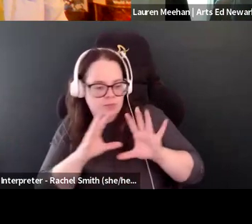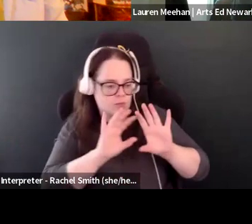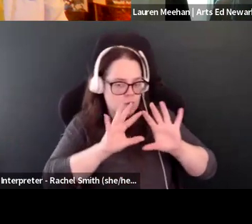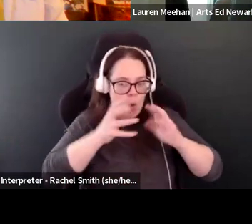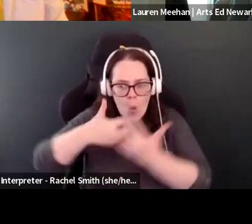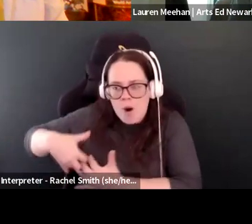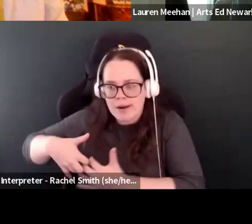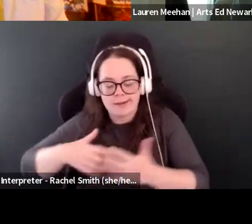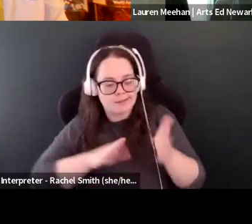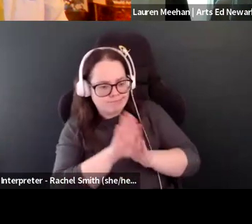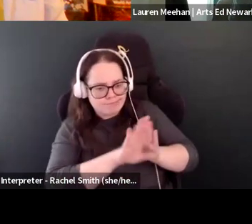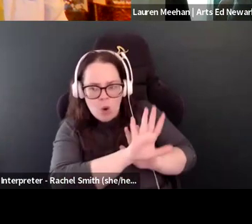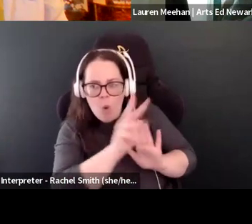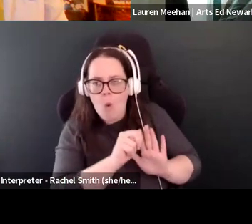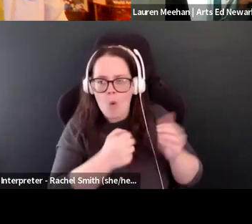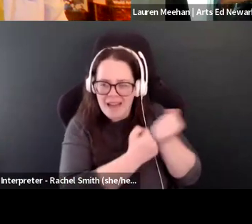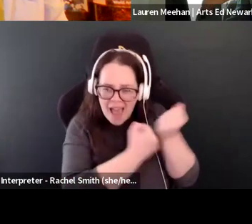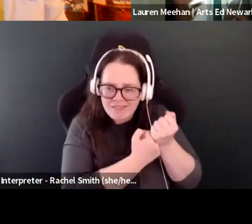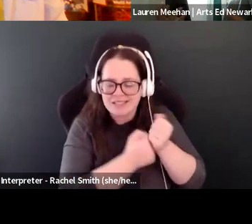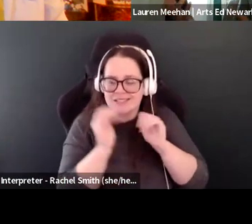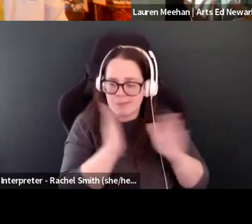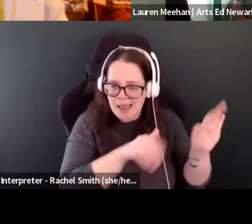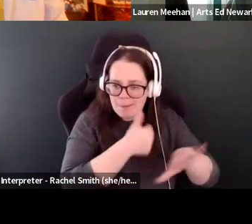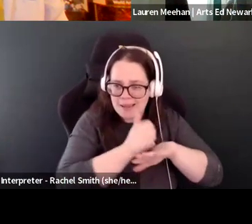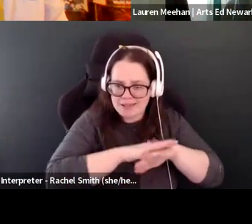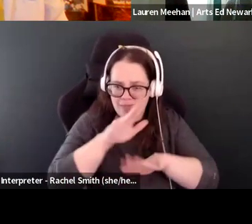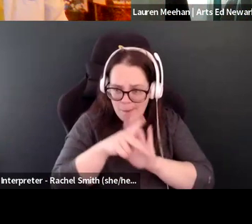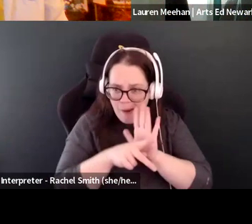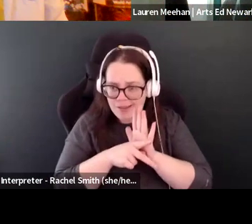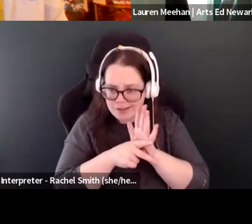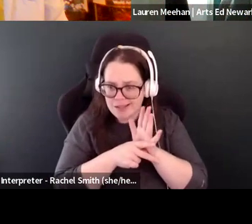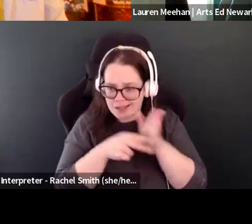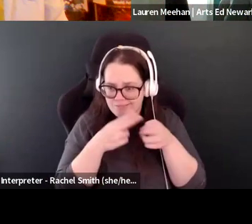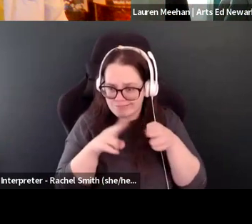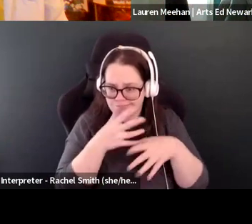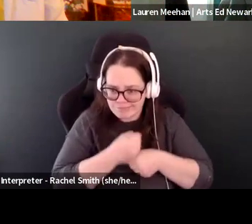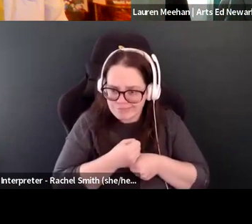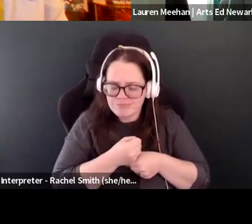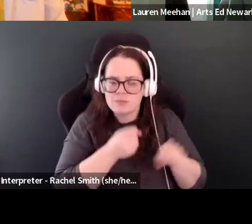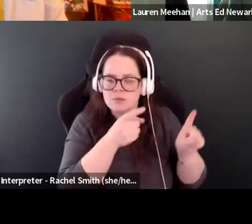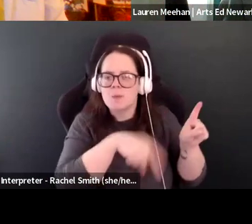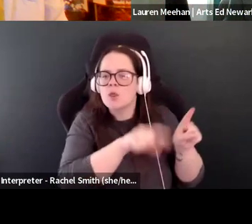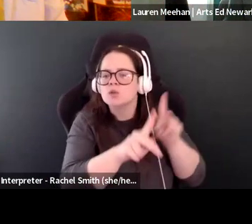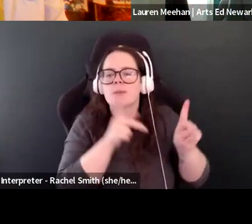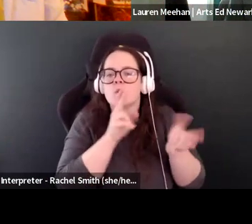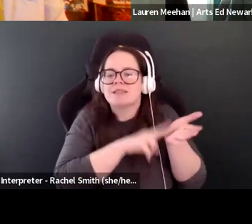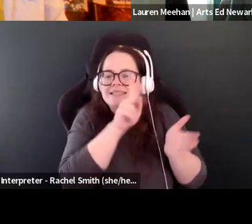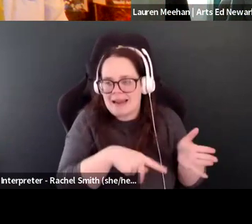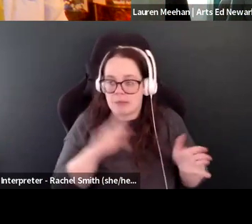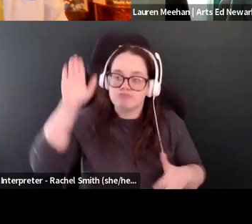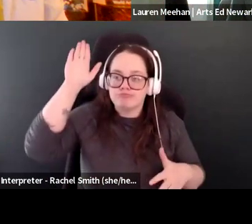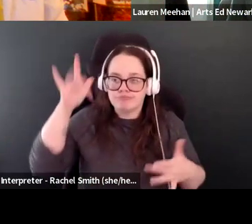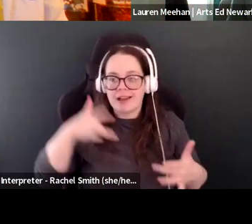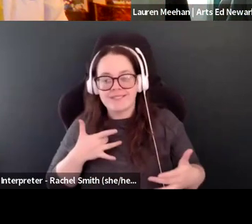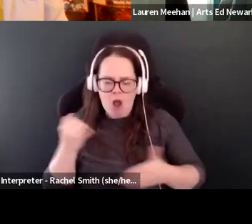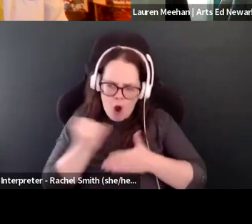plan on their own around that policy brief. But then, those are the people that sign up, they raise their hand, they feel the arts are important and they